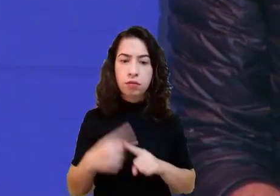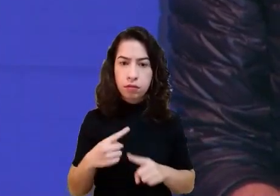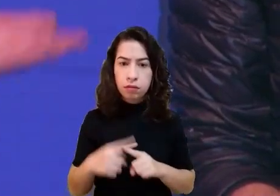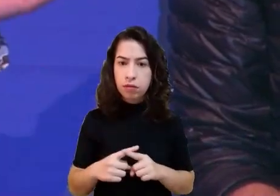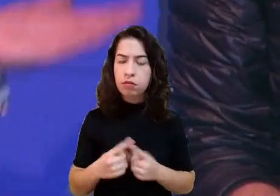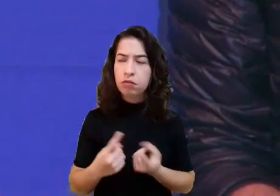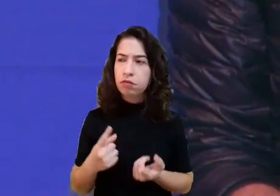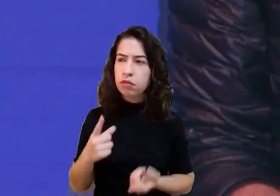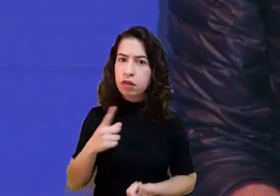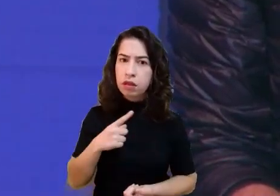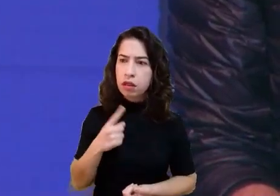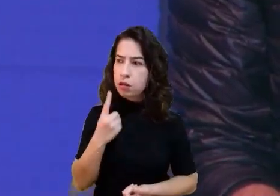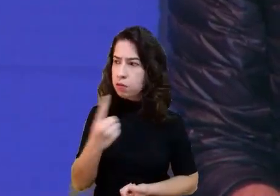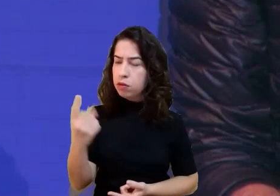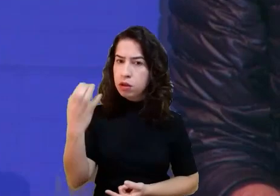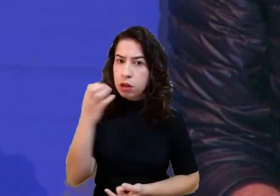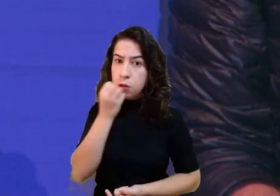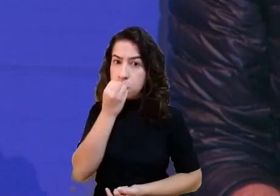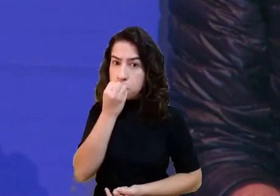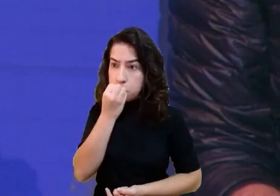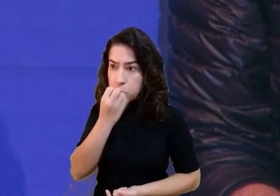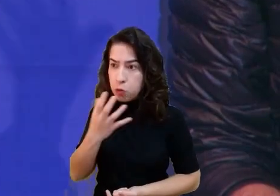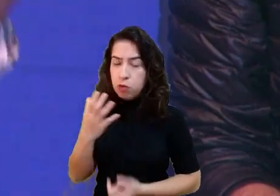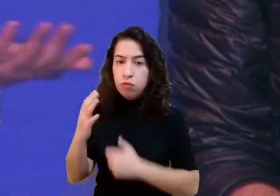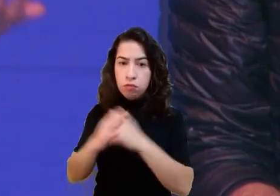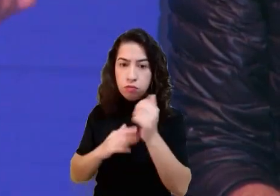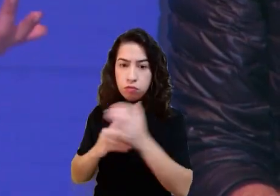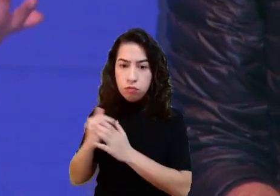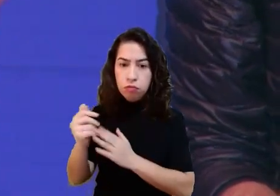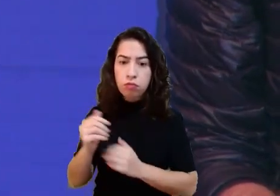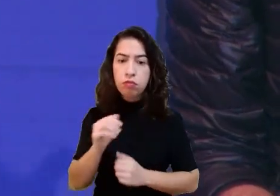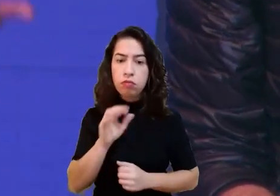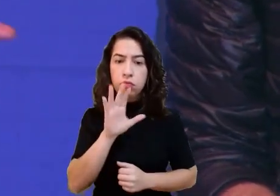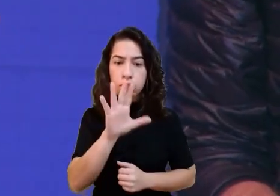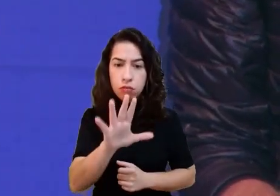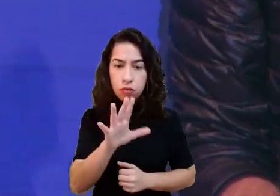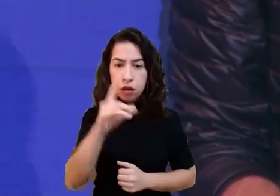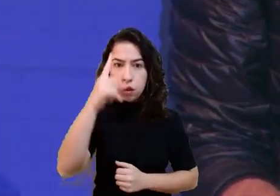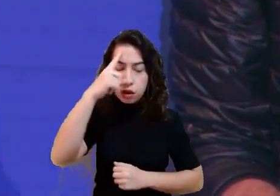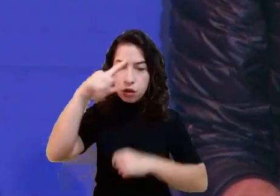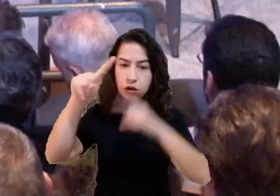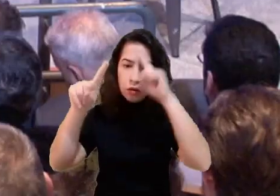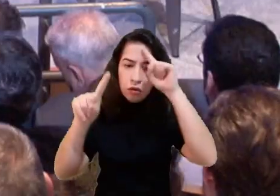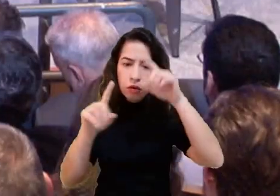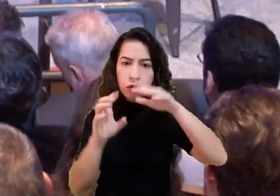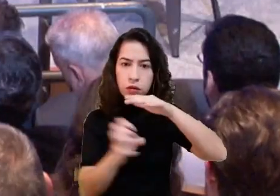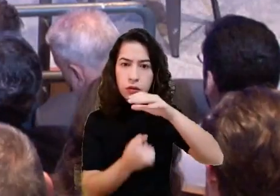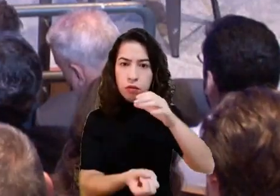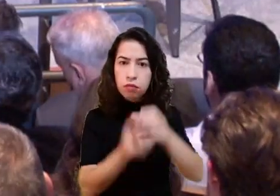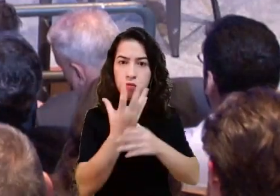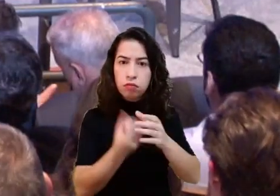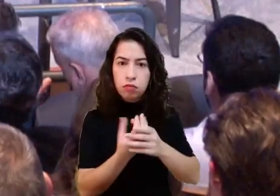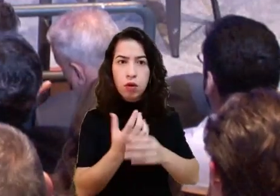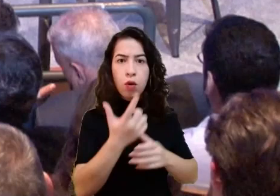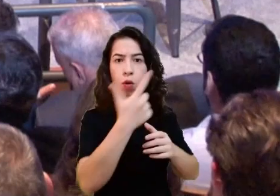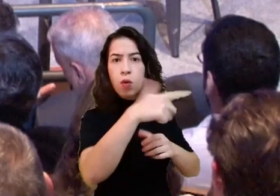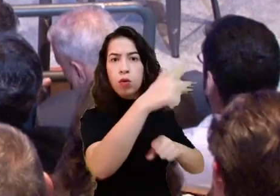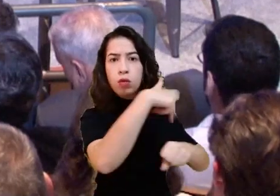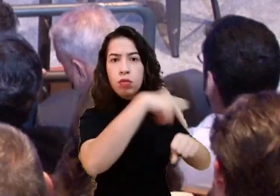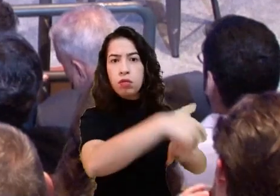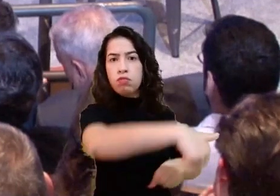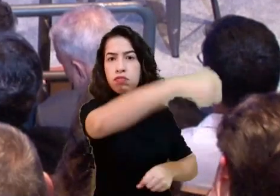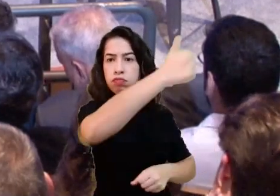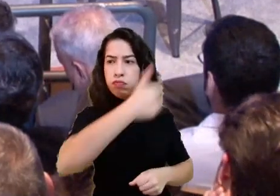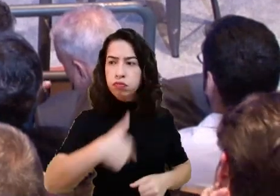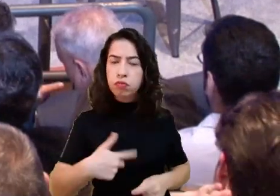great scientists, we don't have the same level of innovation and startups that other countries have? So I need